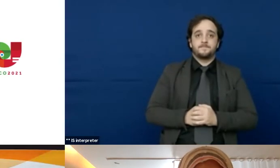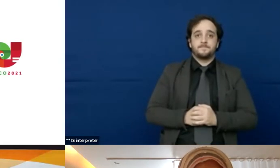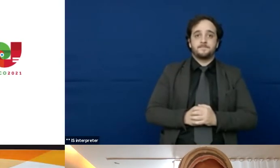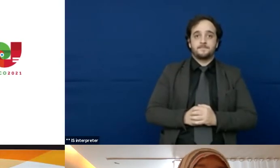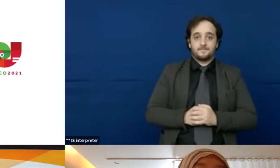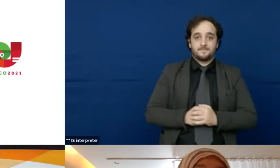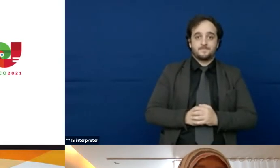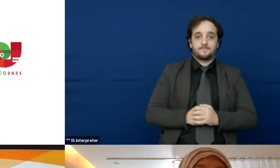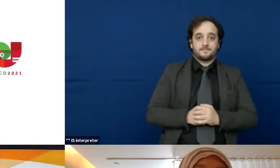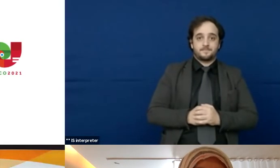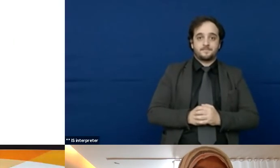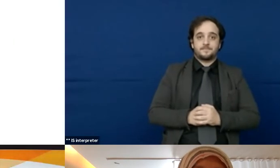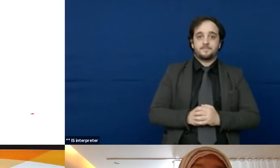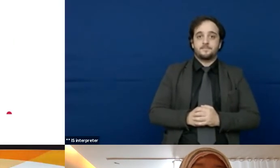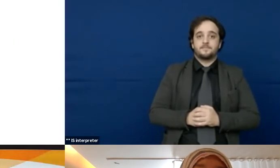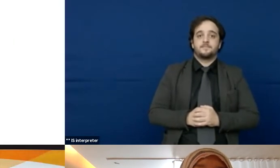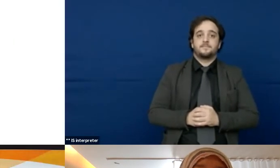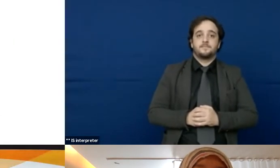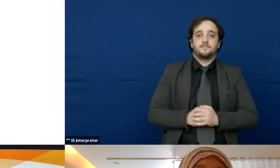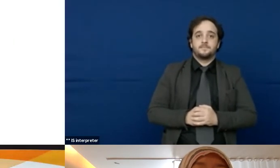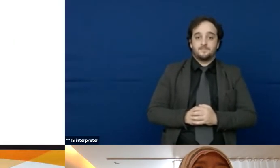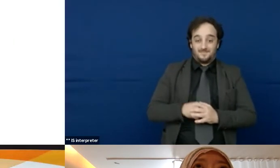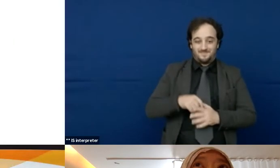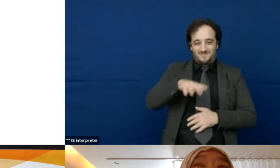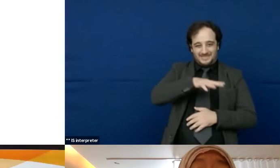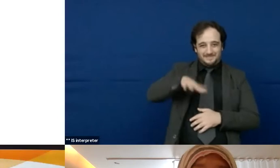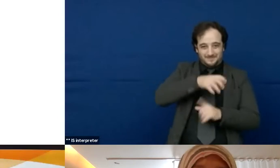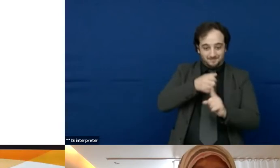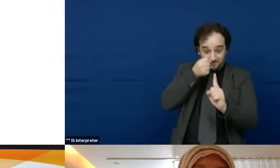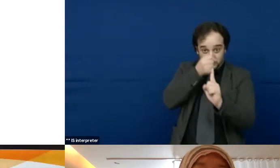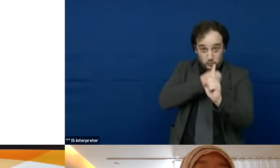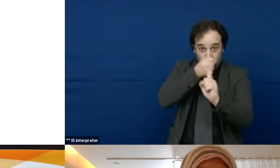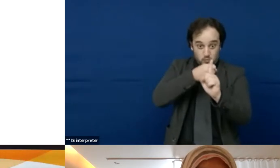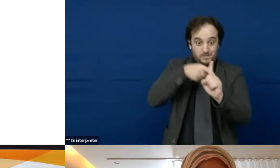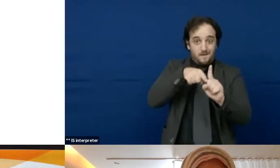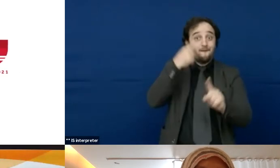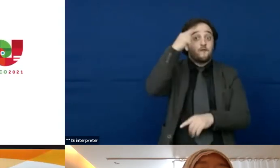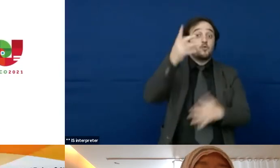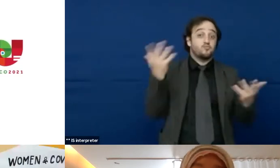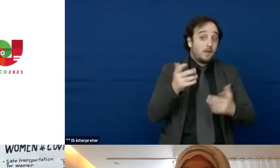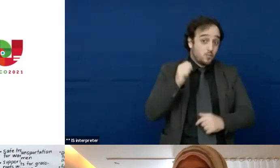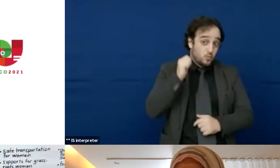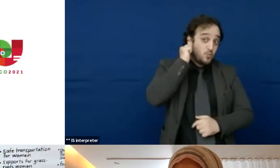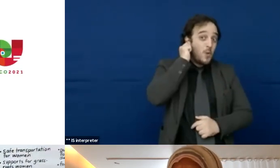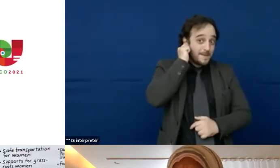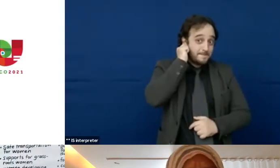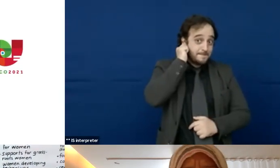way. Yeah, this is very, it is a commitment that we must make to move